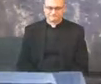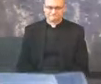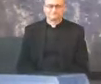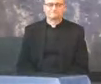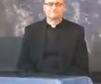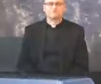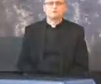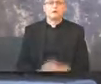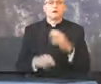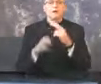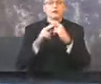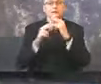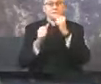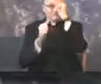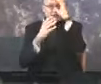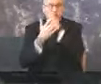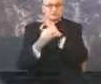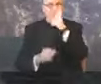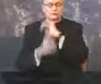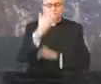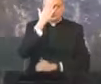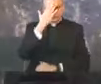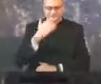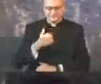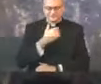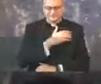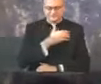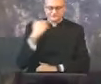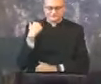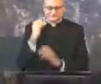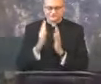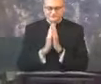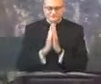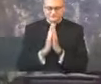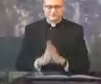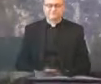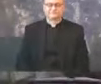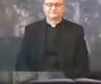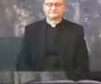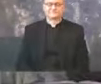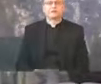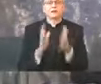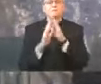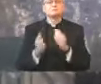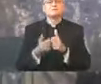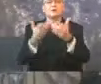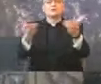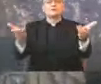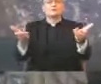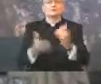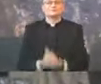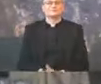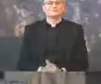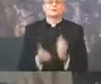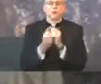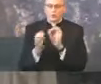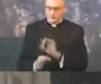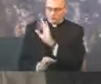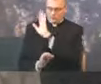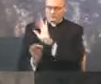In the name of the Father, and of the Son, and of the Holy Spirit, amen. Peace be with you and with your